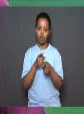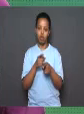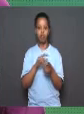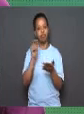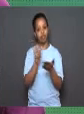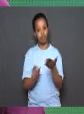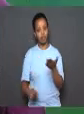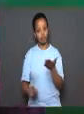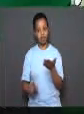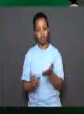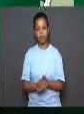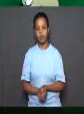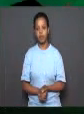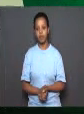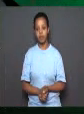response.